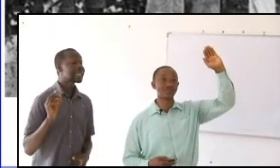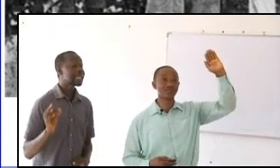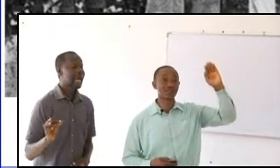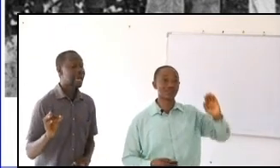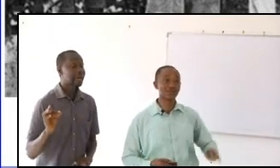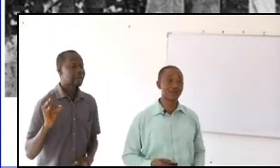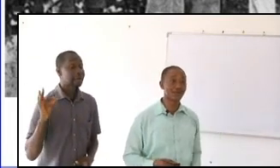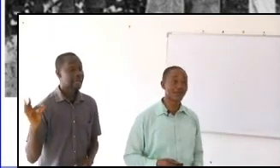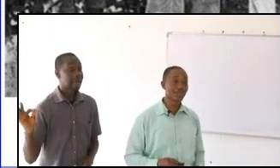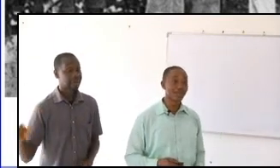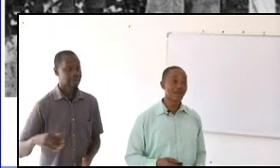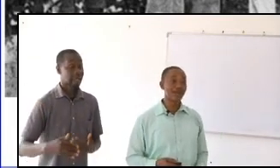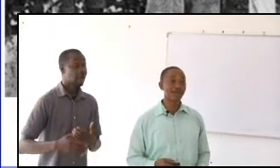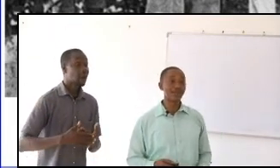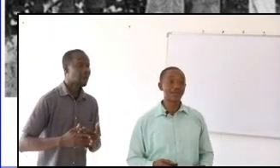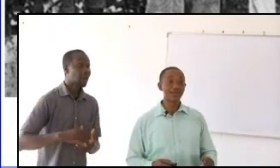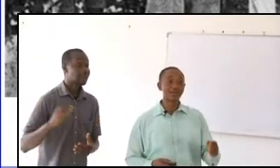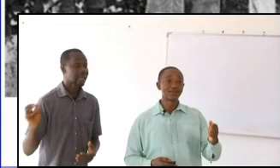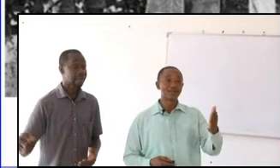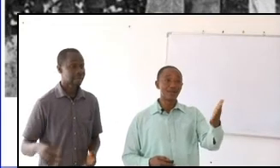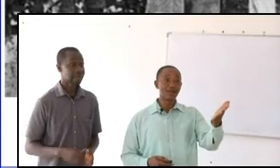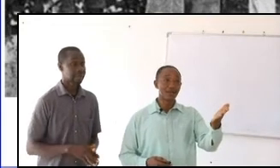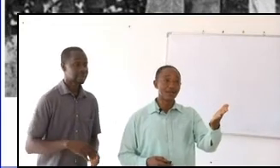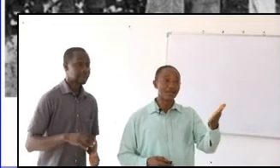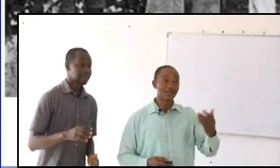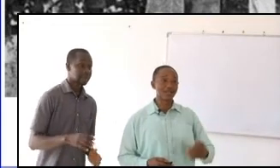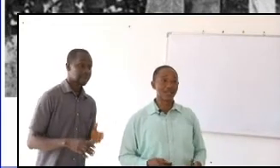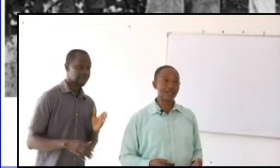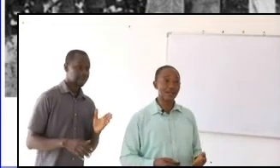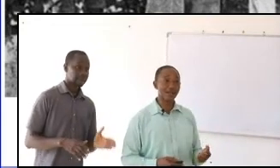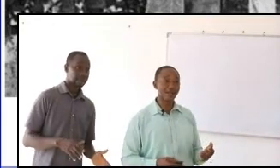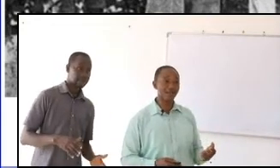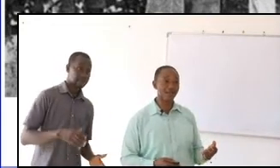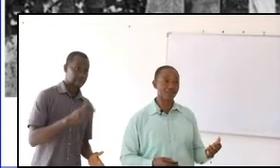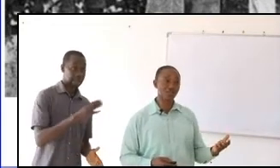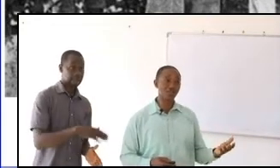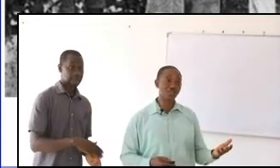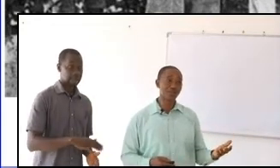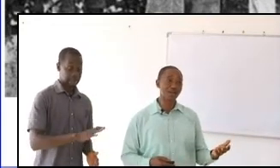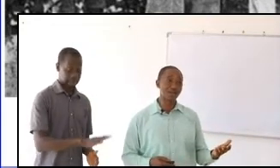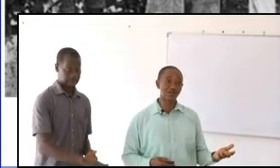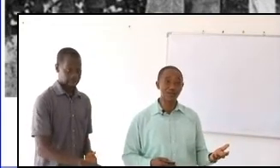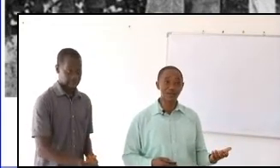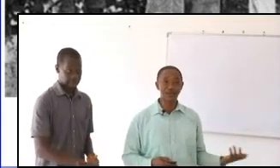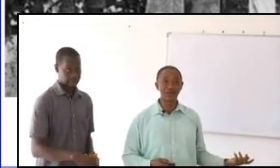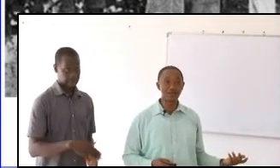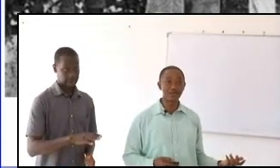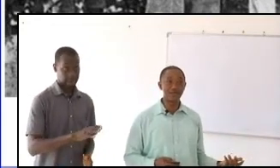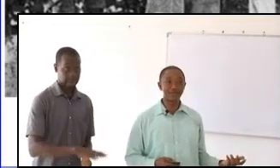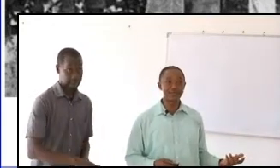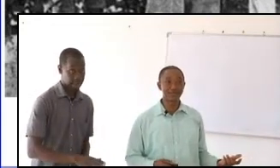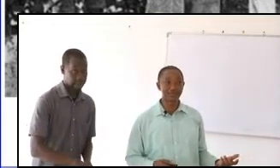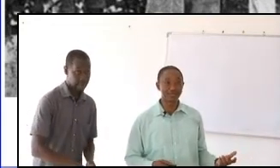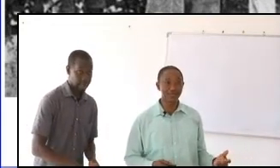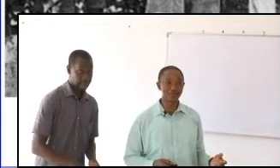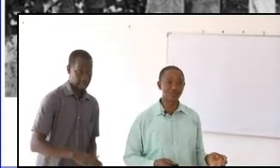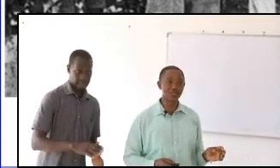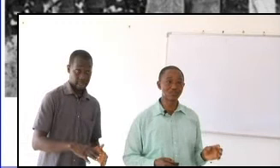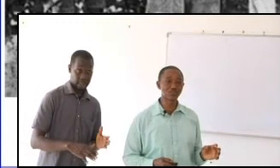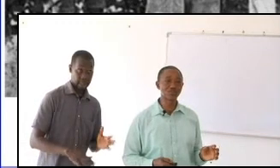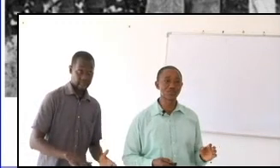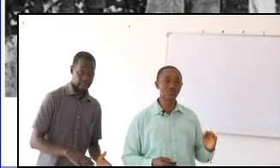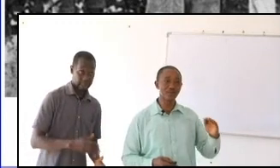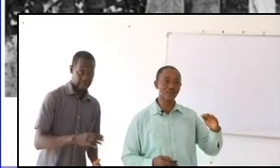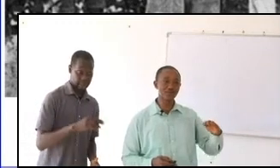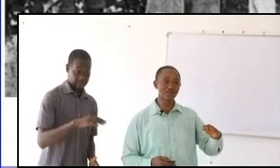see he grew very, very tall. And that's a very short man, the dwarf man on the left. Okay, so